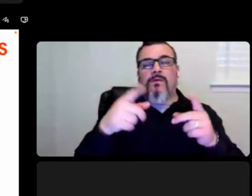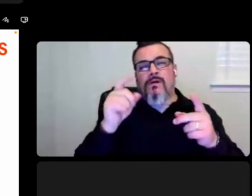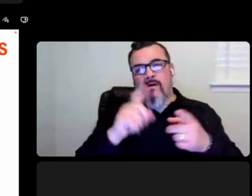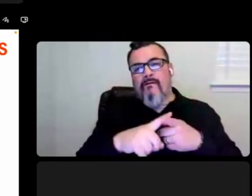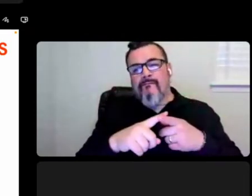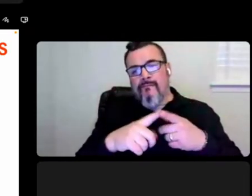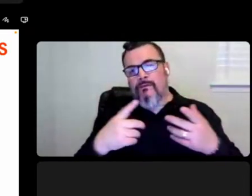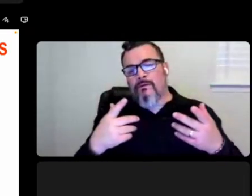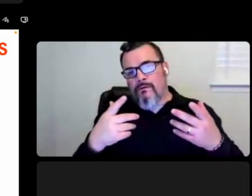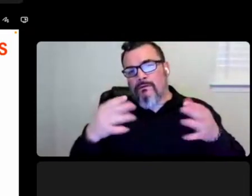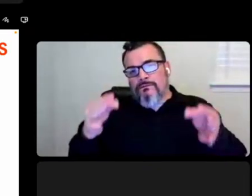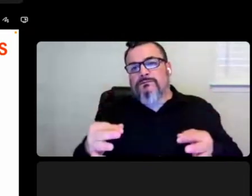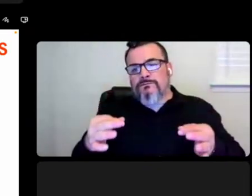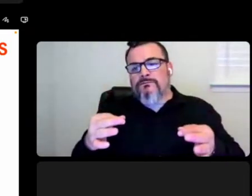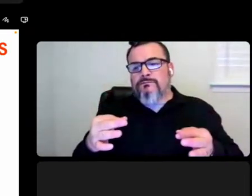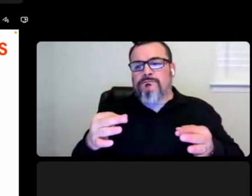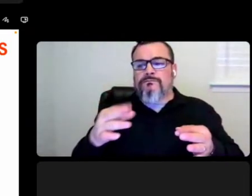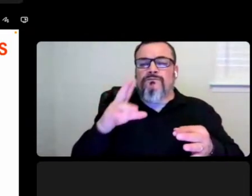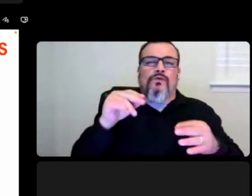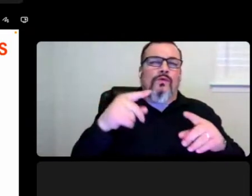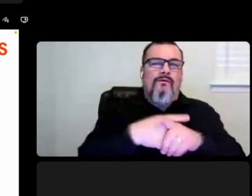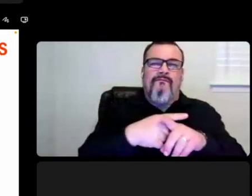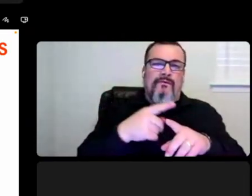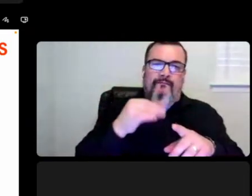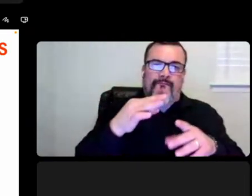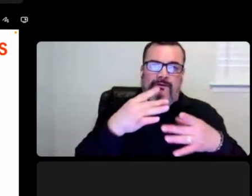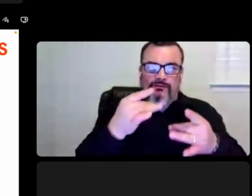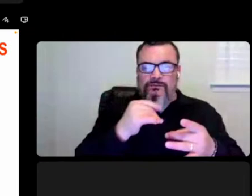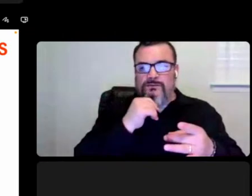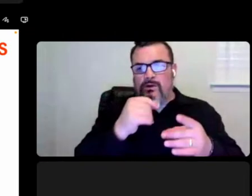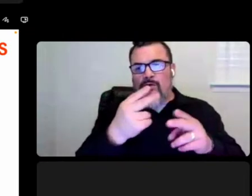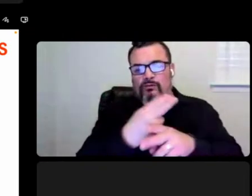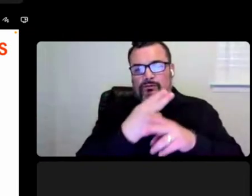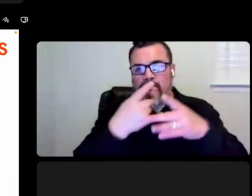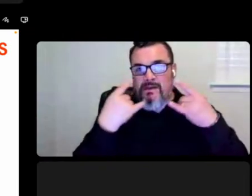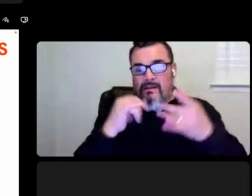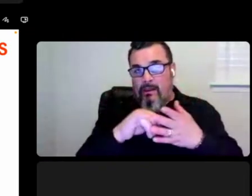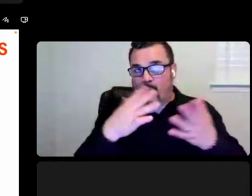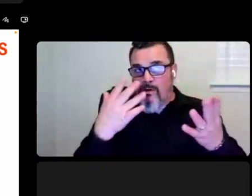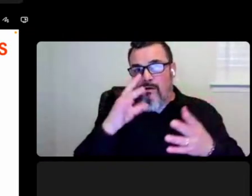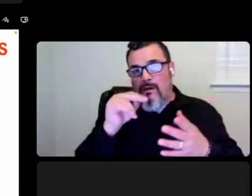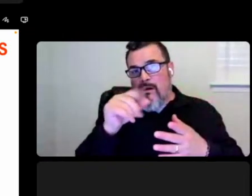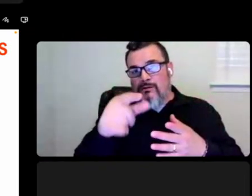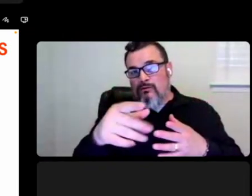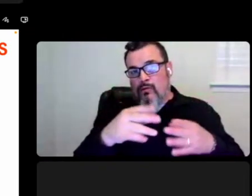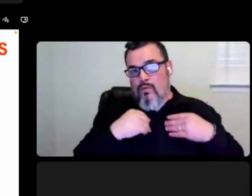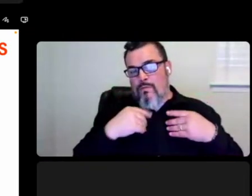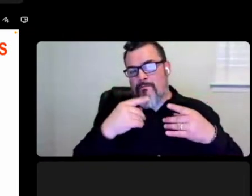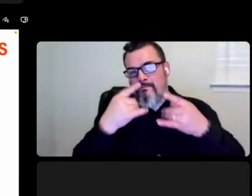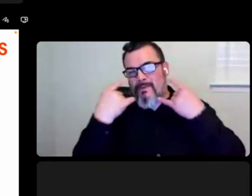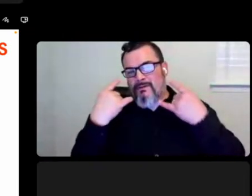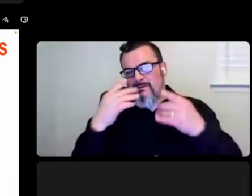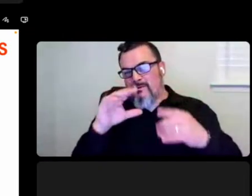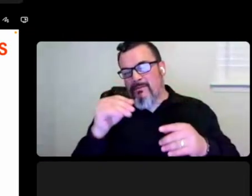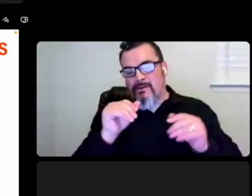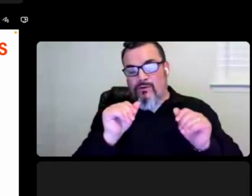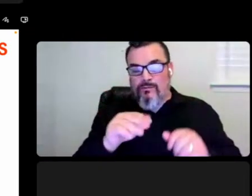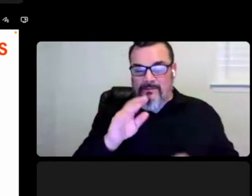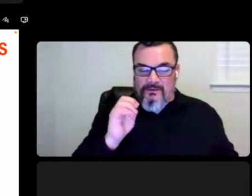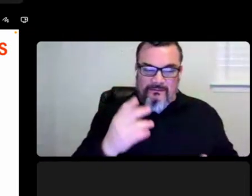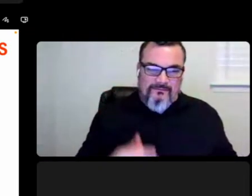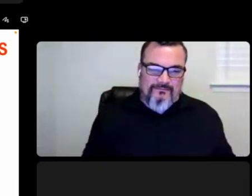to come down with the position on that. There's no conflict of interest on wearing a mask that I'm aware of, unless you own the mask company, I guess. Then it